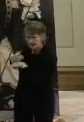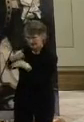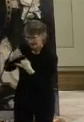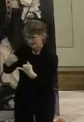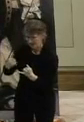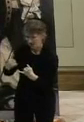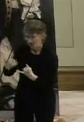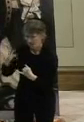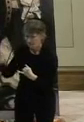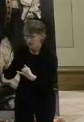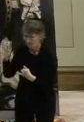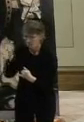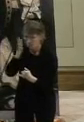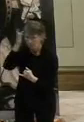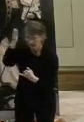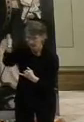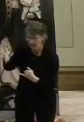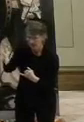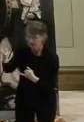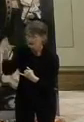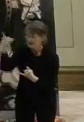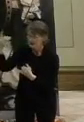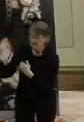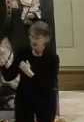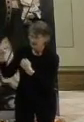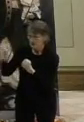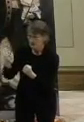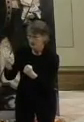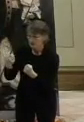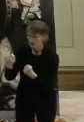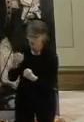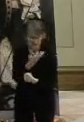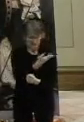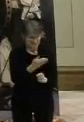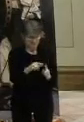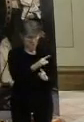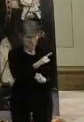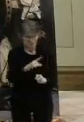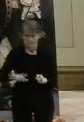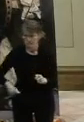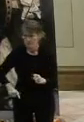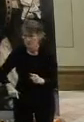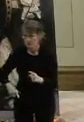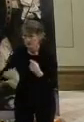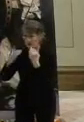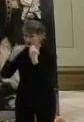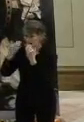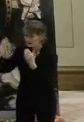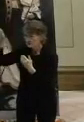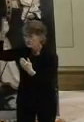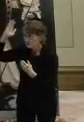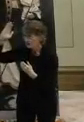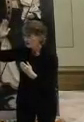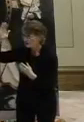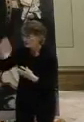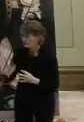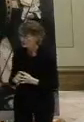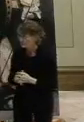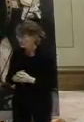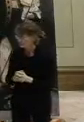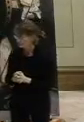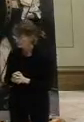to come, the Almighty. The word of the Lord. Thanks be to God.